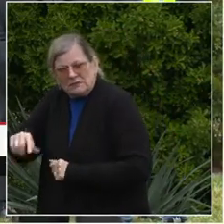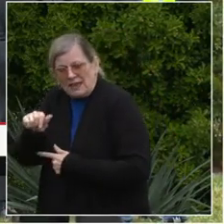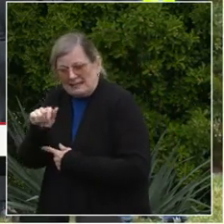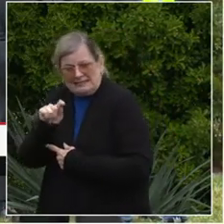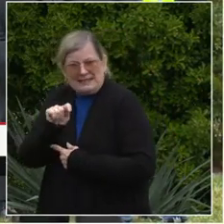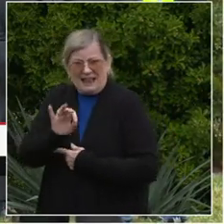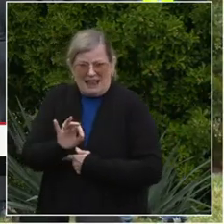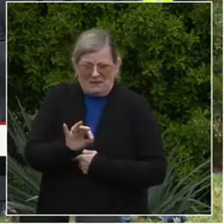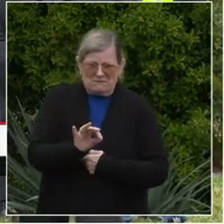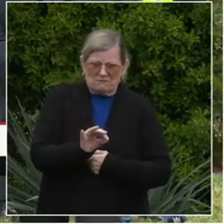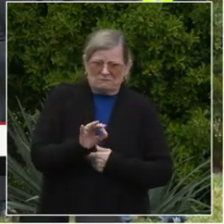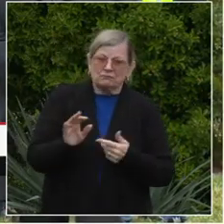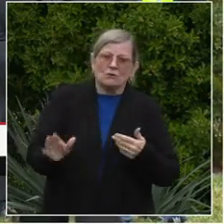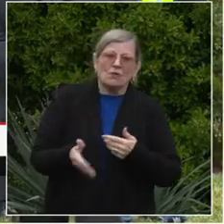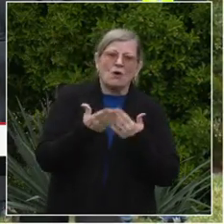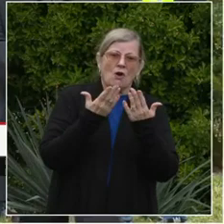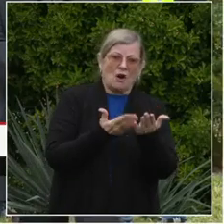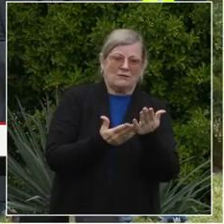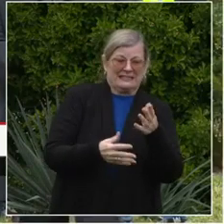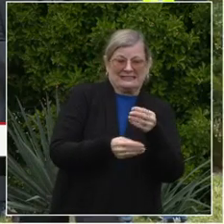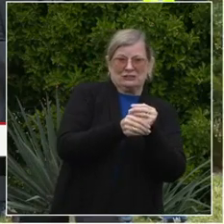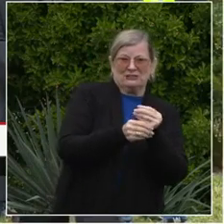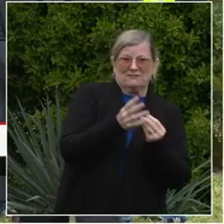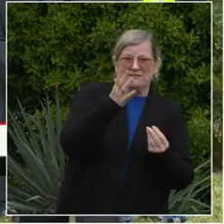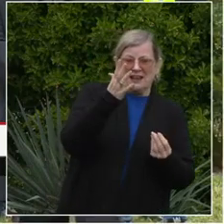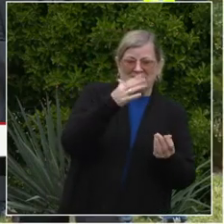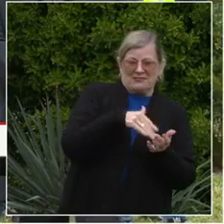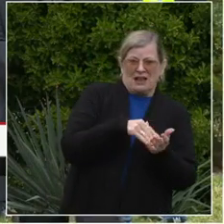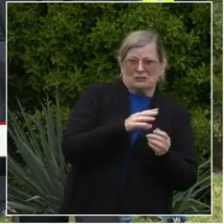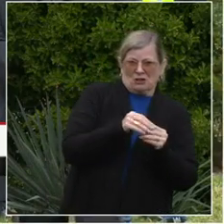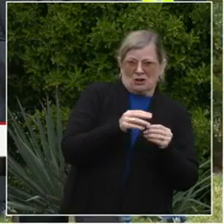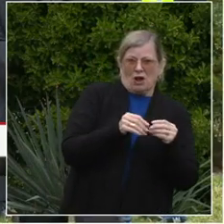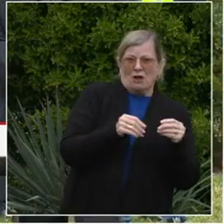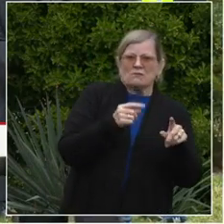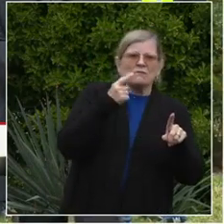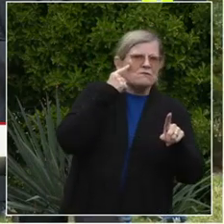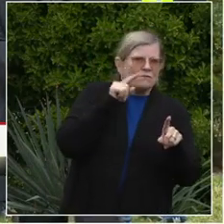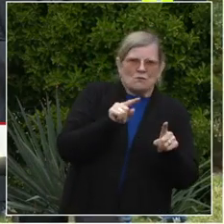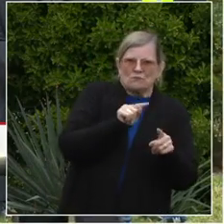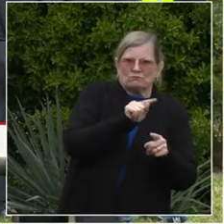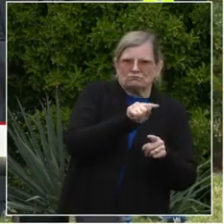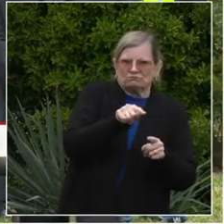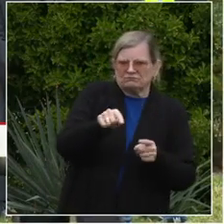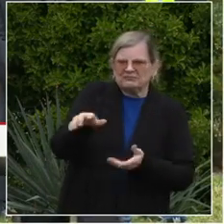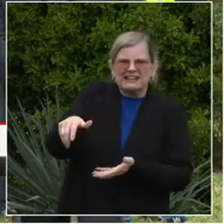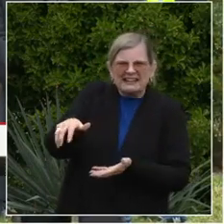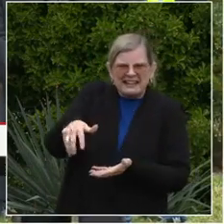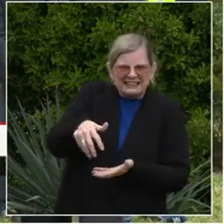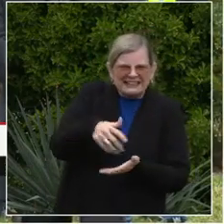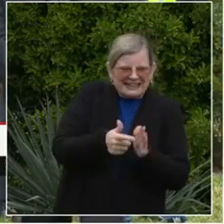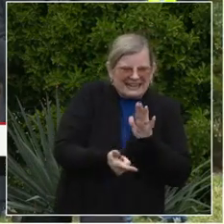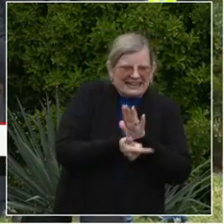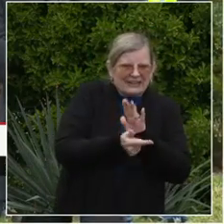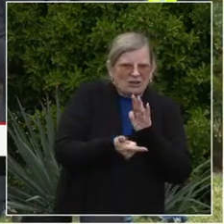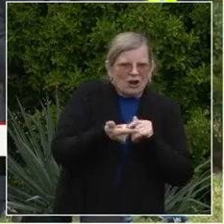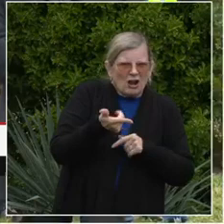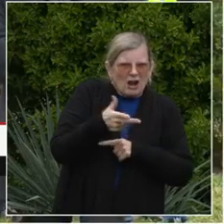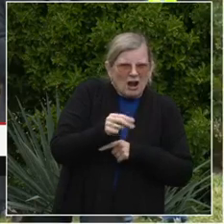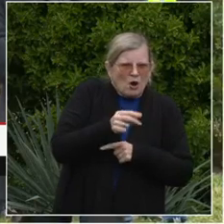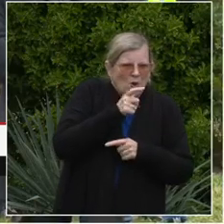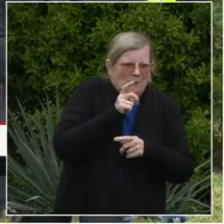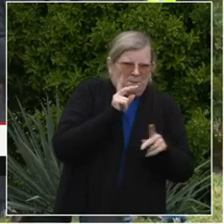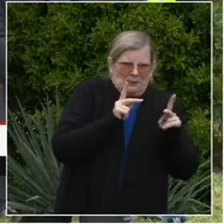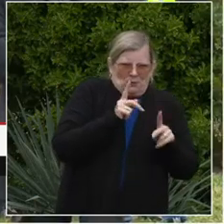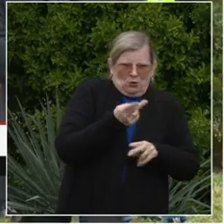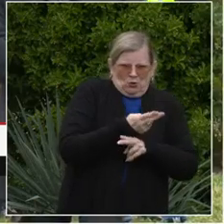is offering an additional reward of up to $5,000 for the recovery of illegal firearms and arrest of individuals who are trafficking in these firearms.